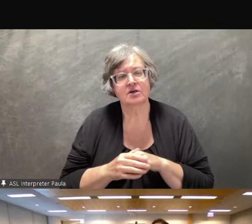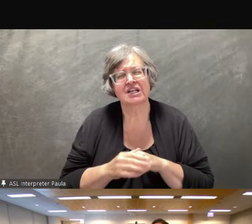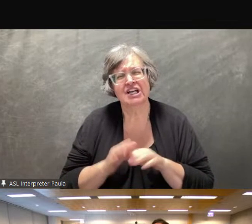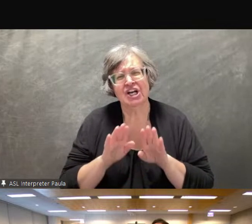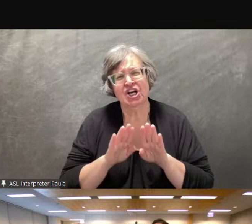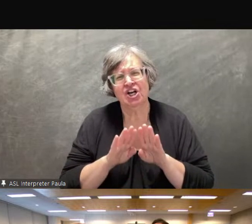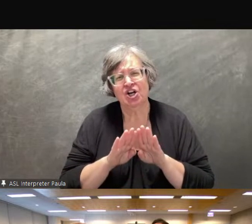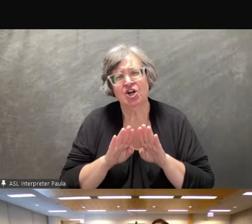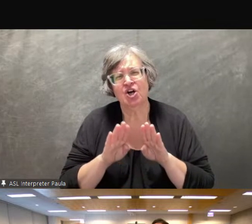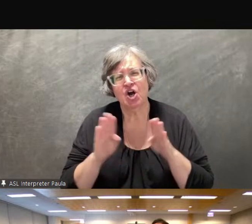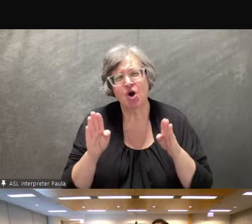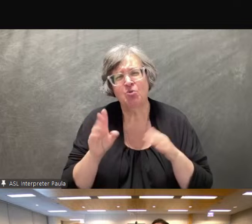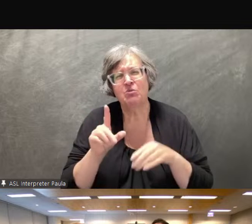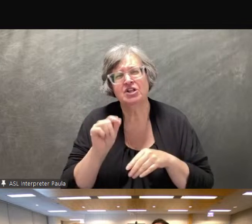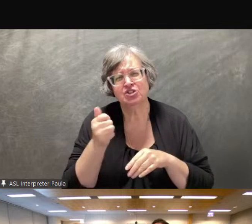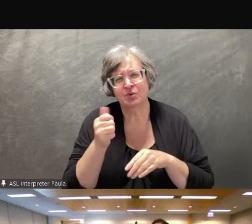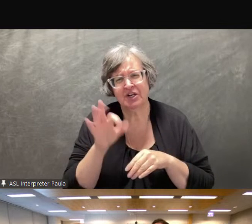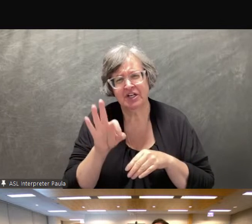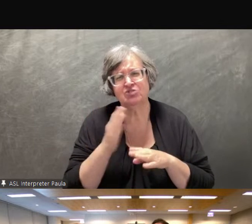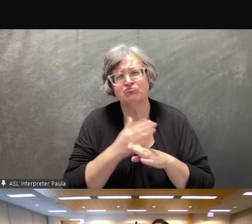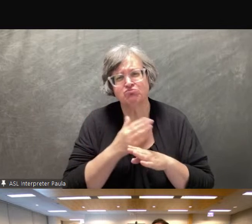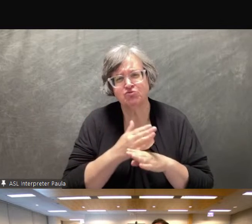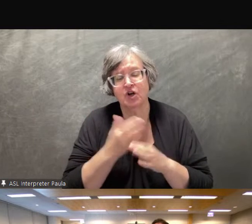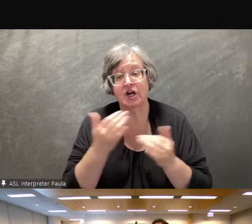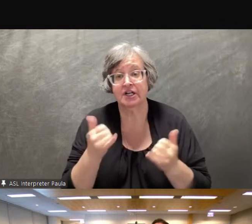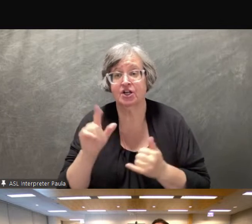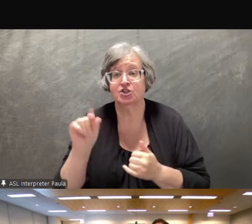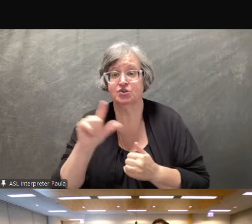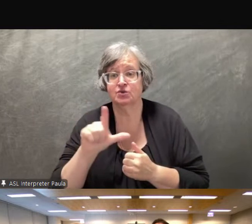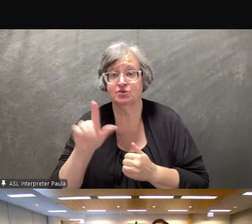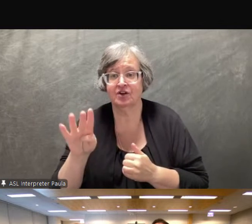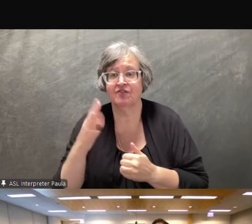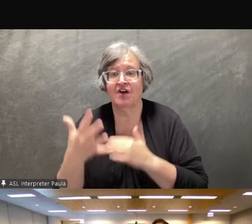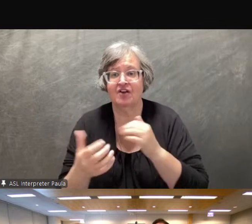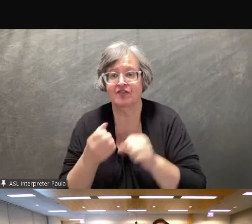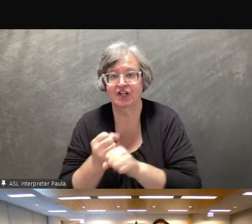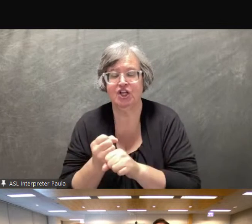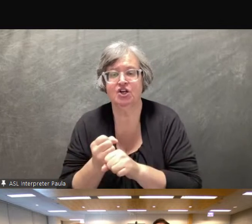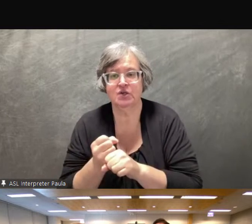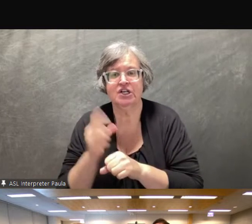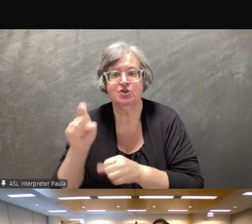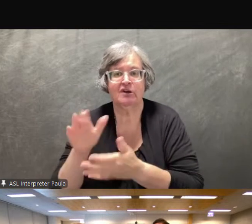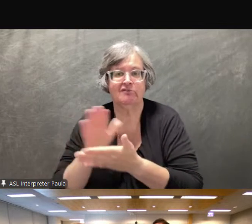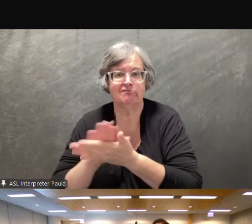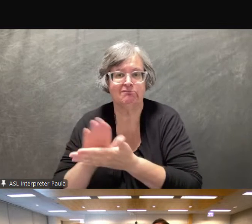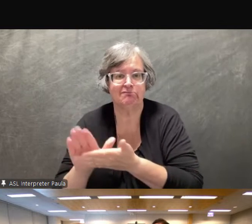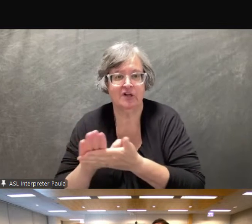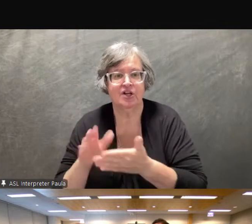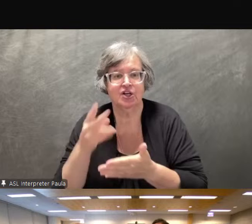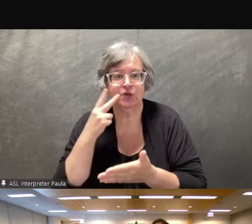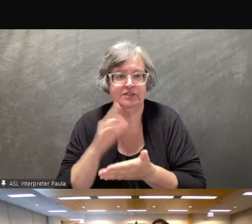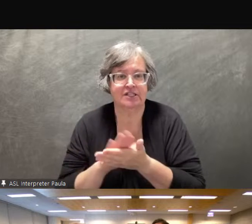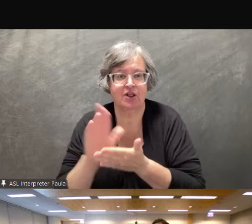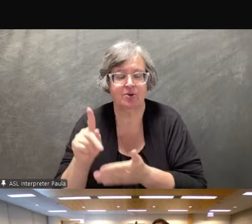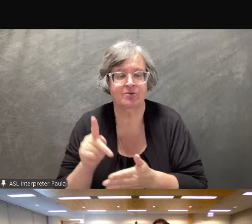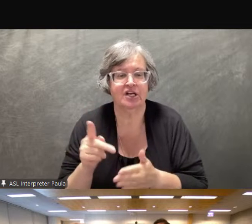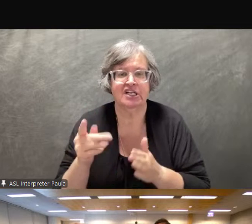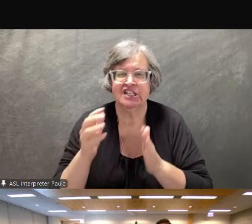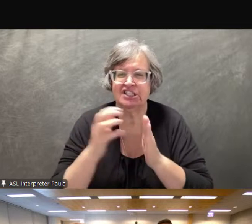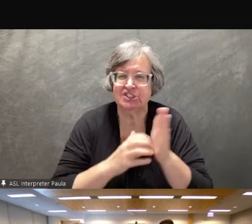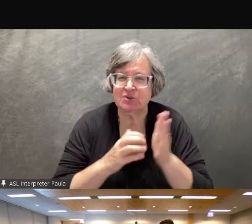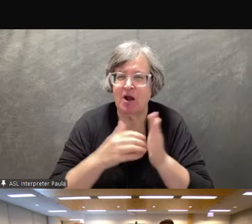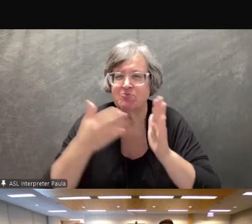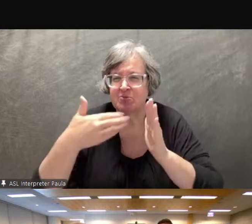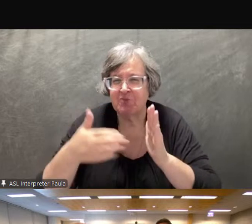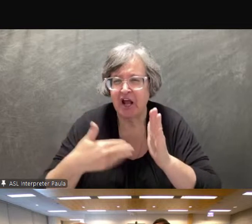the rehab on it in 2019. It's coming around in 2024 to that 5-year cycle of touch points. So you're seeing that kind of cleanup, scraping, painting.